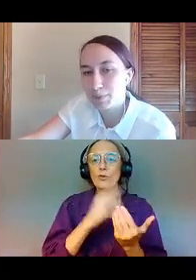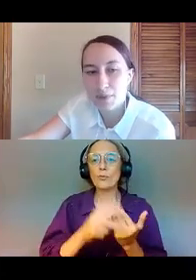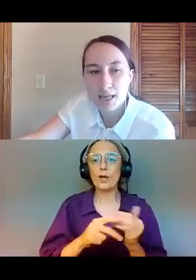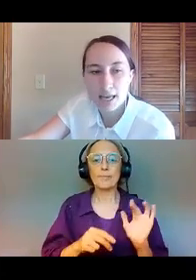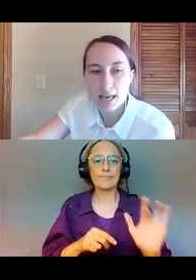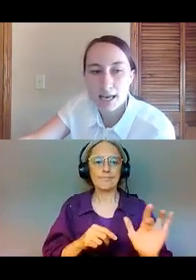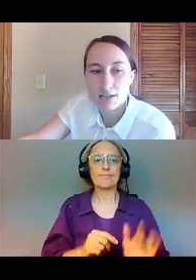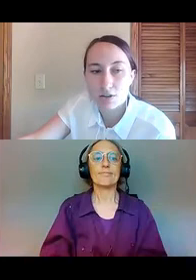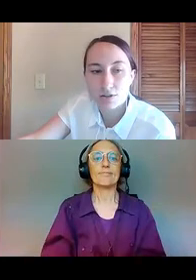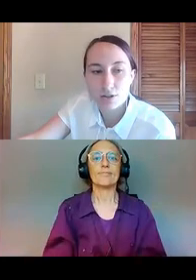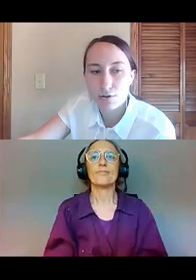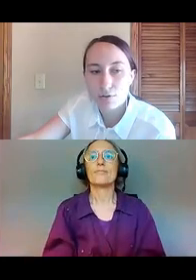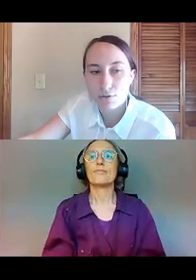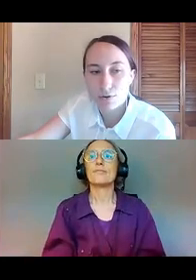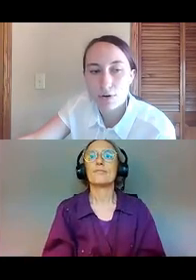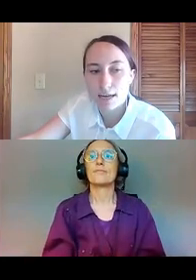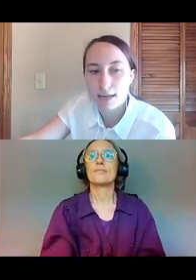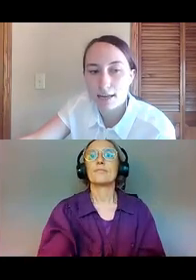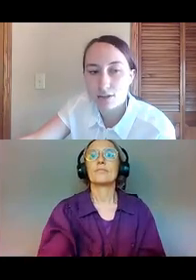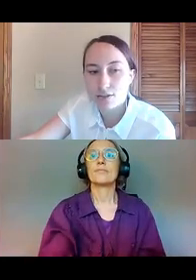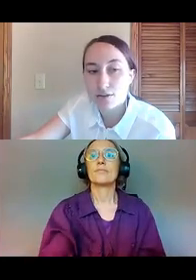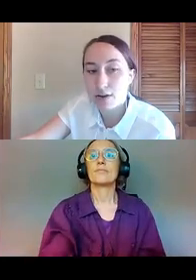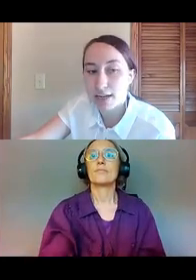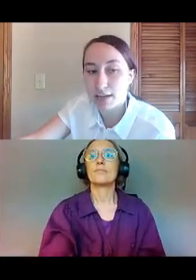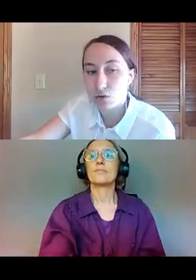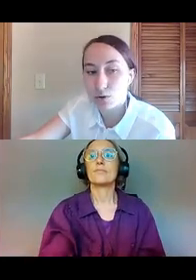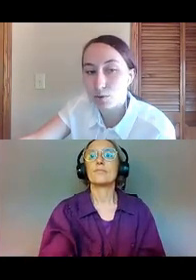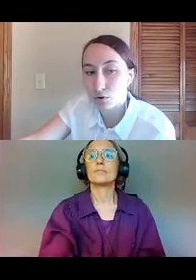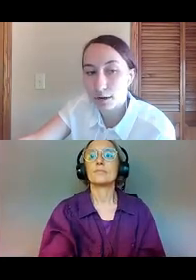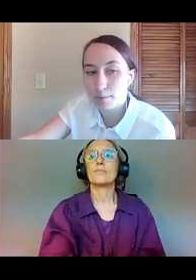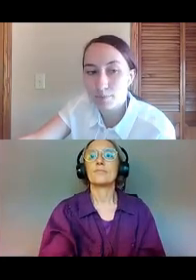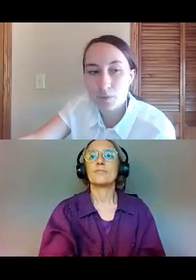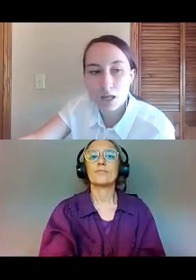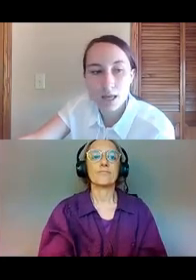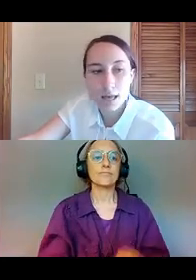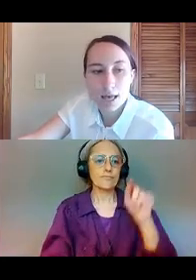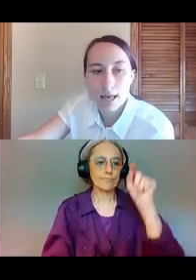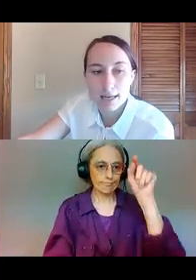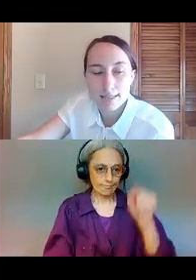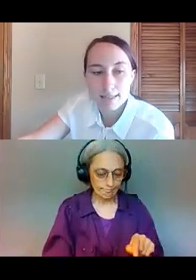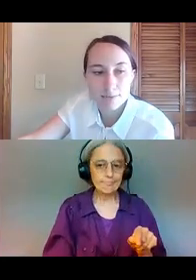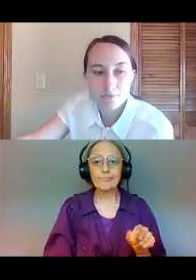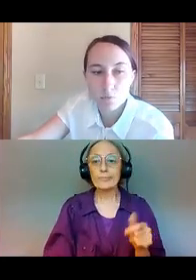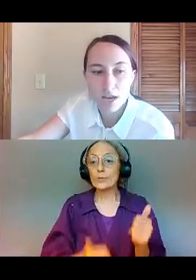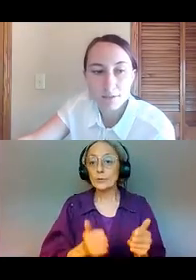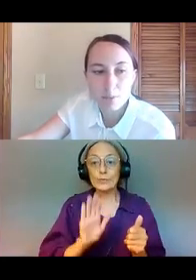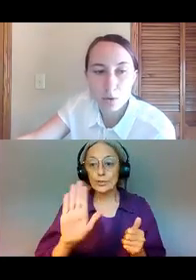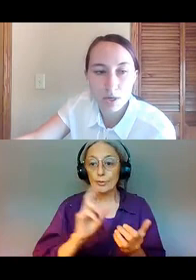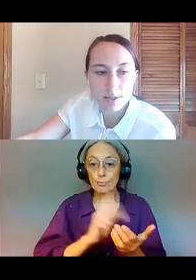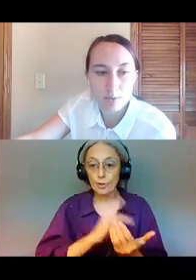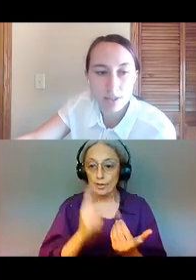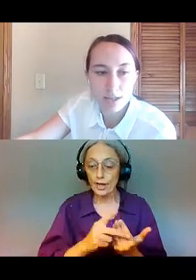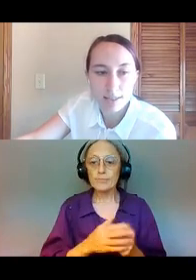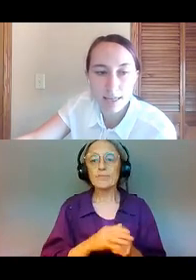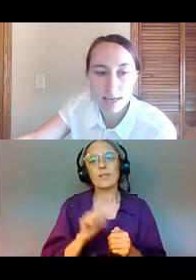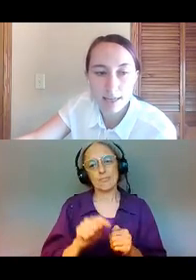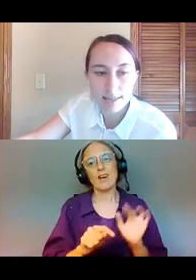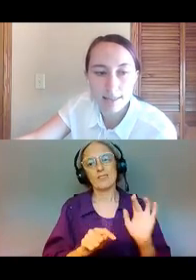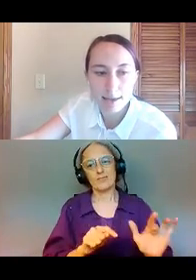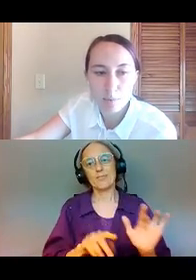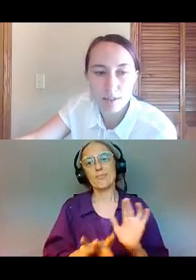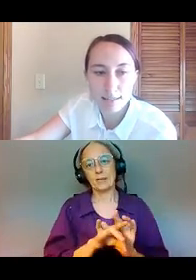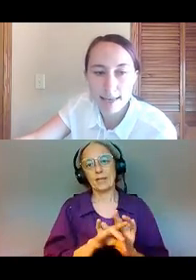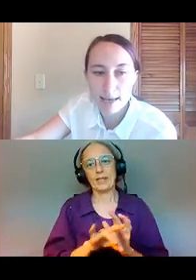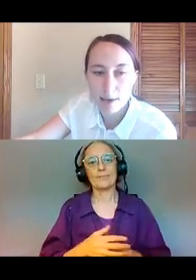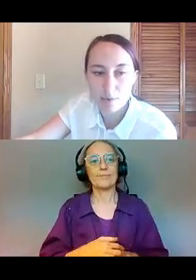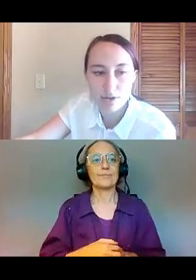up. And you can scroll through and just find your program. And you have to pick one. So I'm just going to say, in